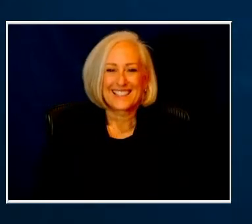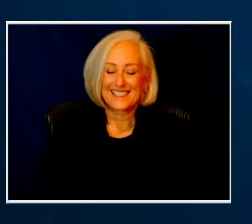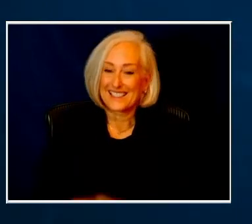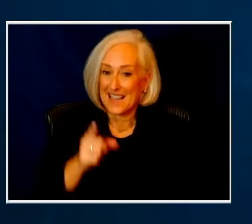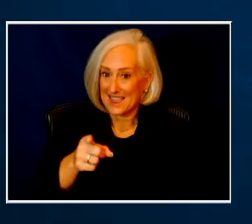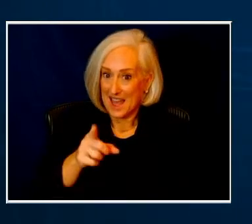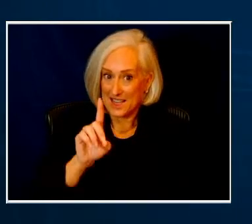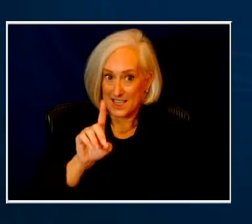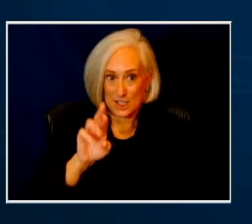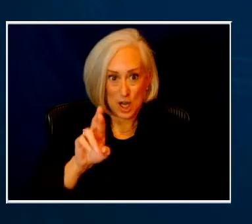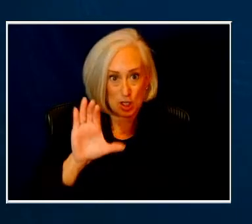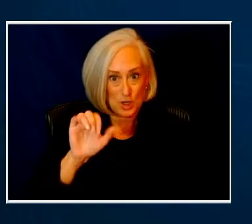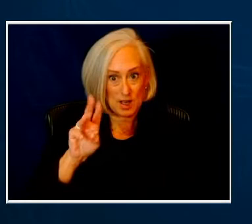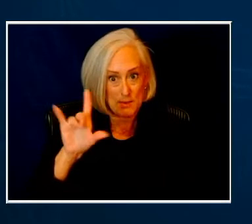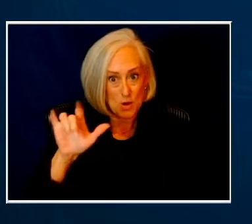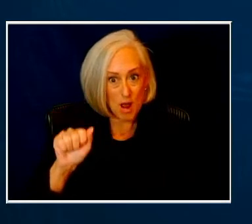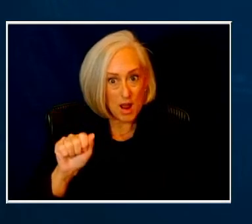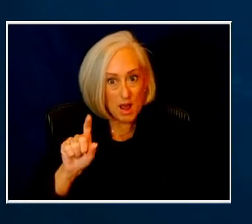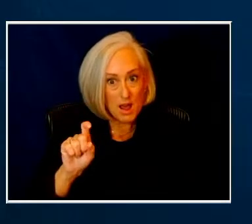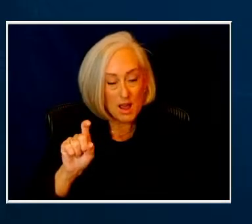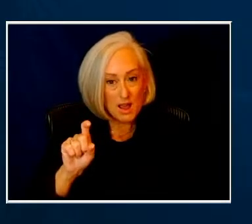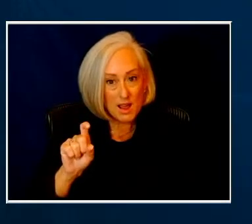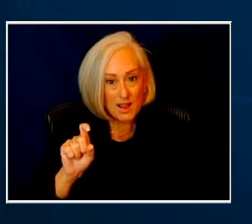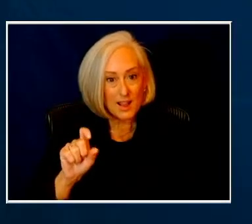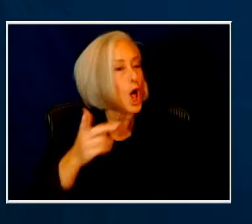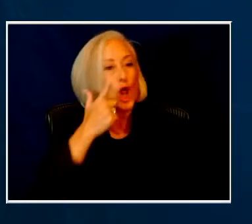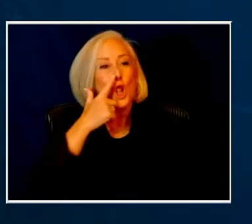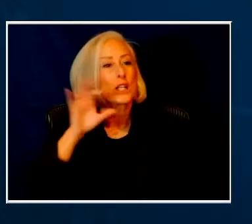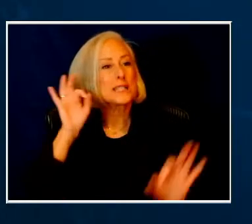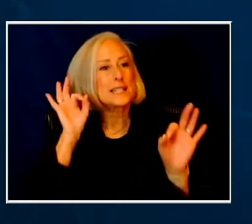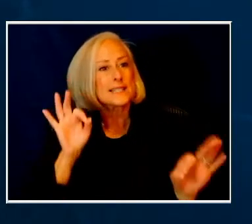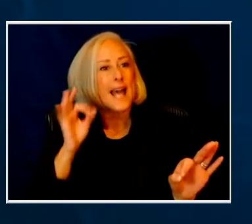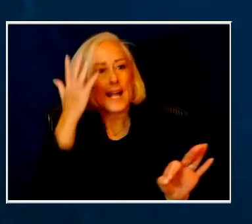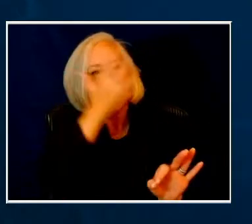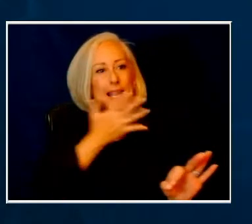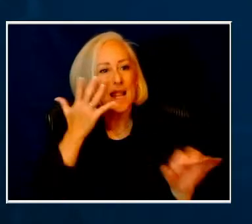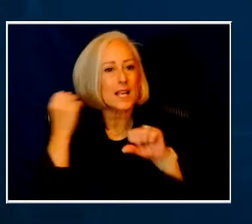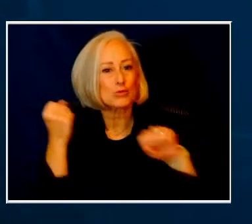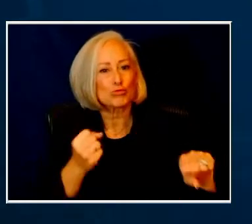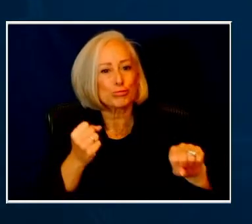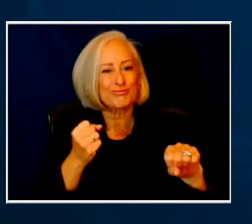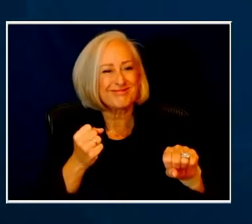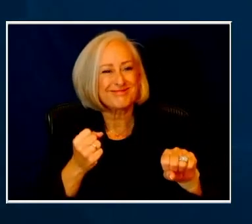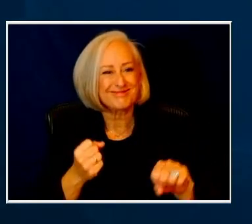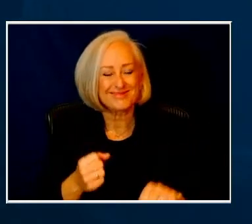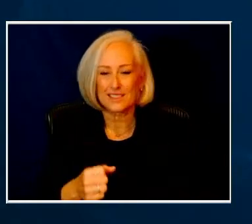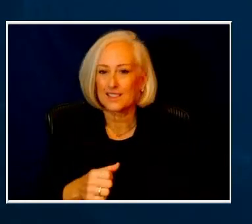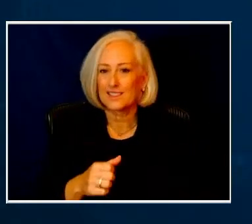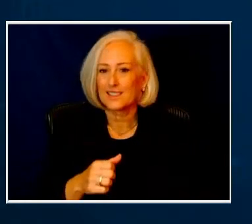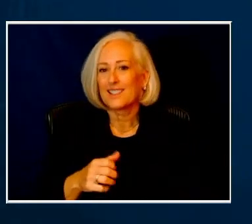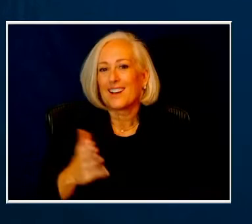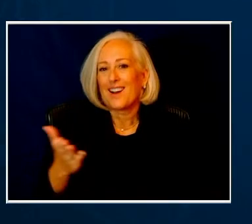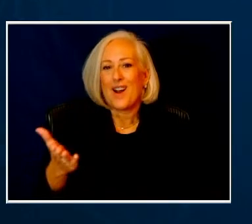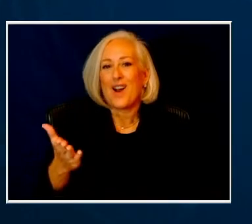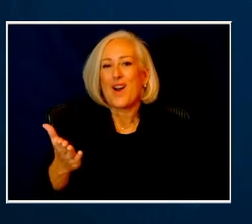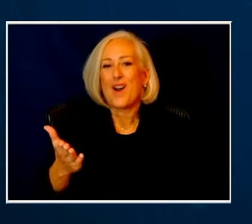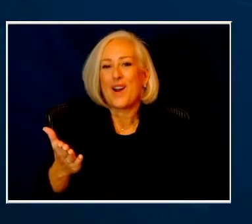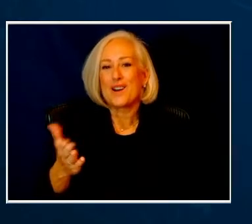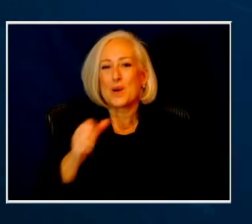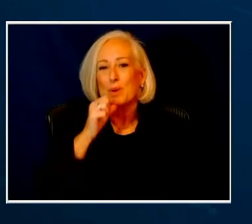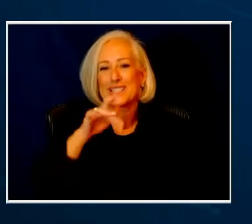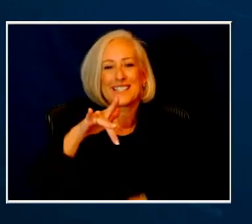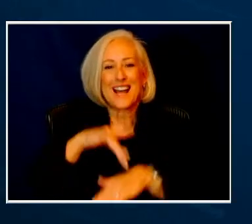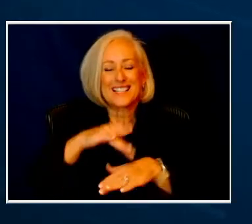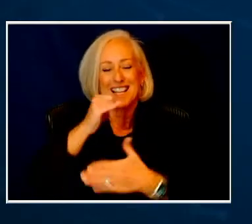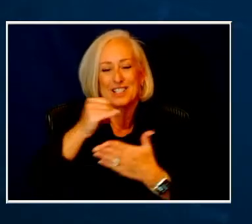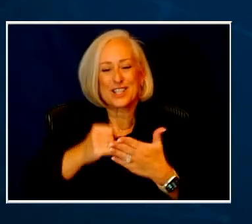Because It looks exactly like him. it's perfect. We did not touch the art part of her brain, obviously. You did It's- not, and I'm Yeah. framing this.